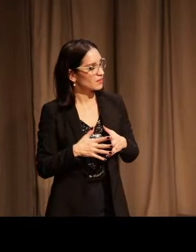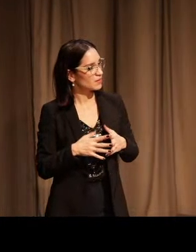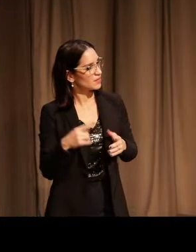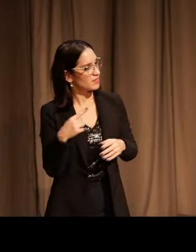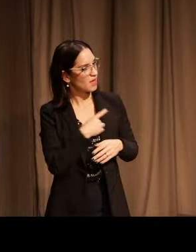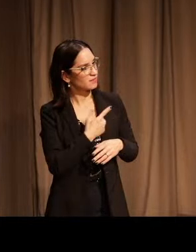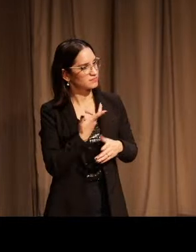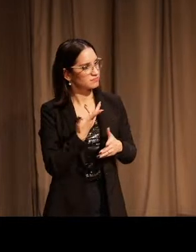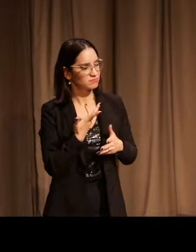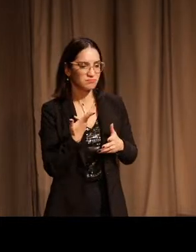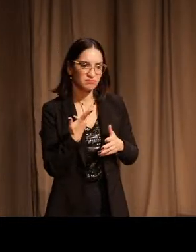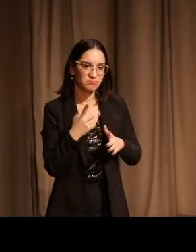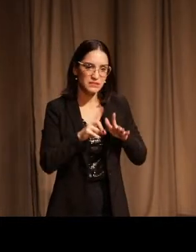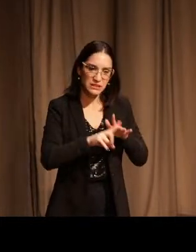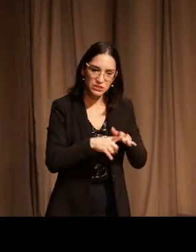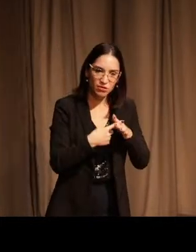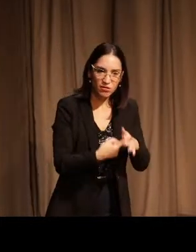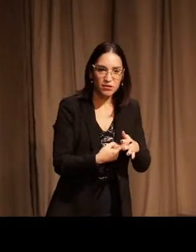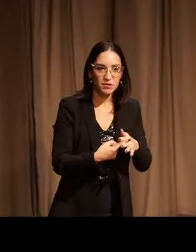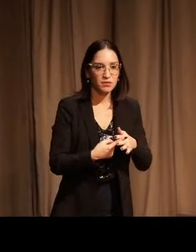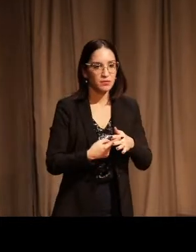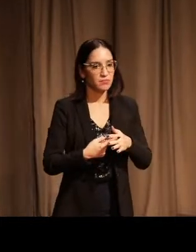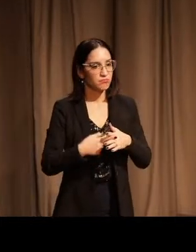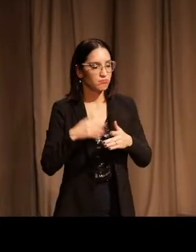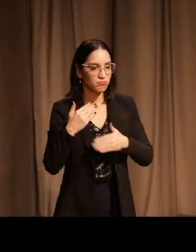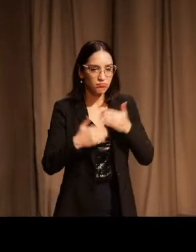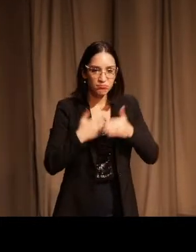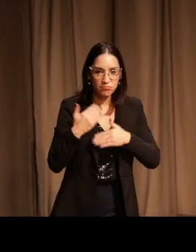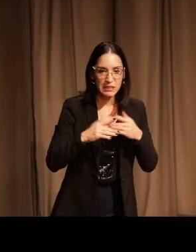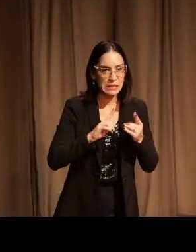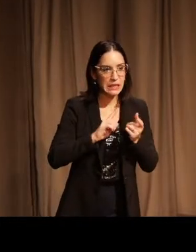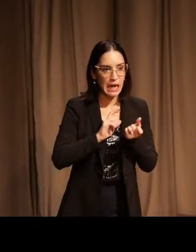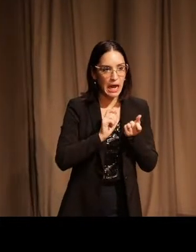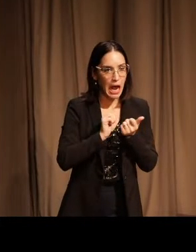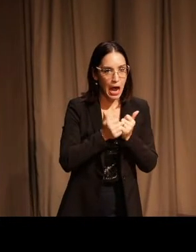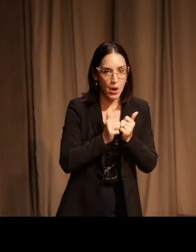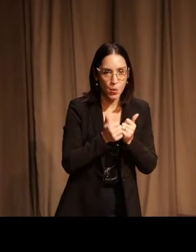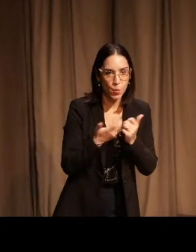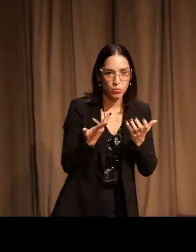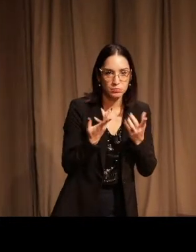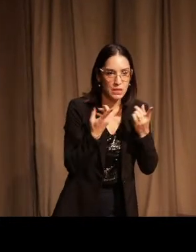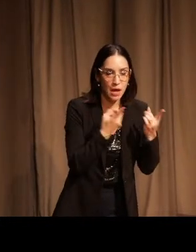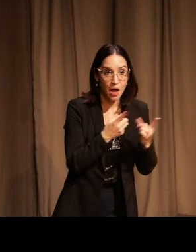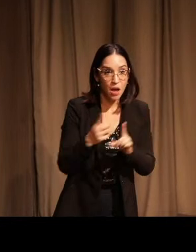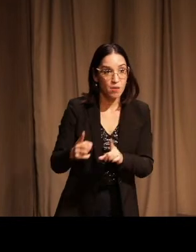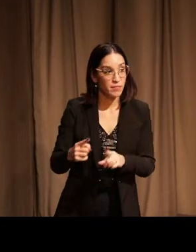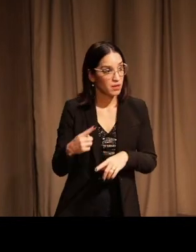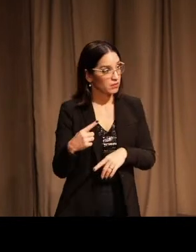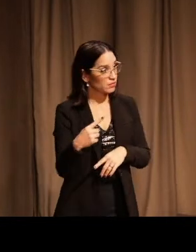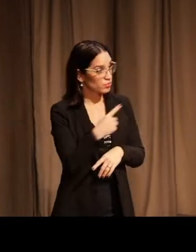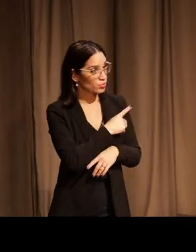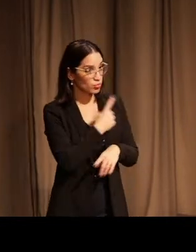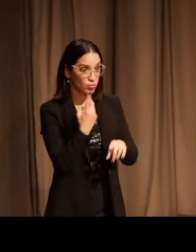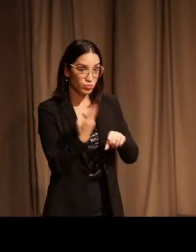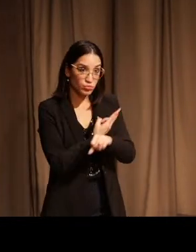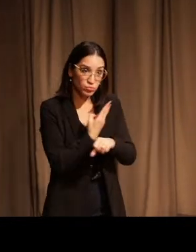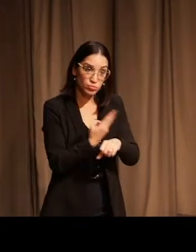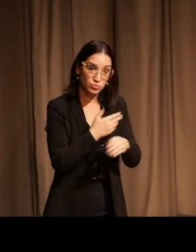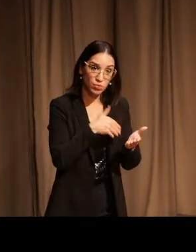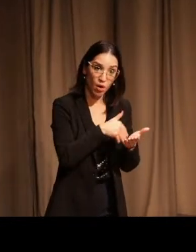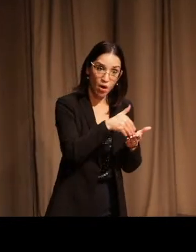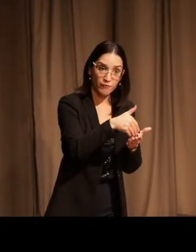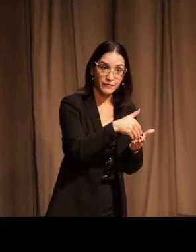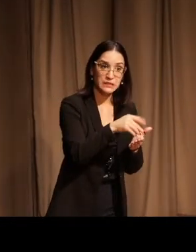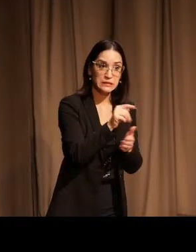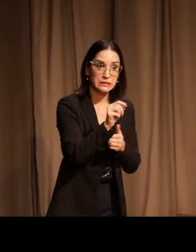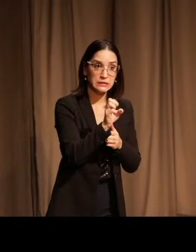all started? Where did tarot come into your life? And are you always using it in your work?